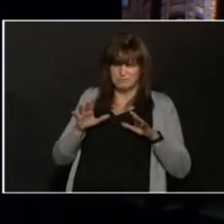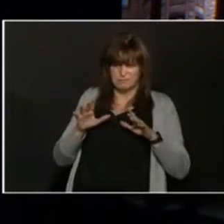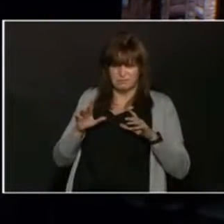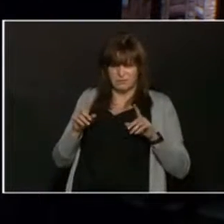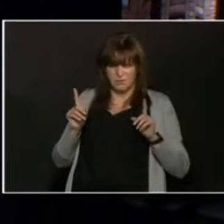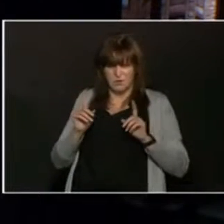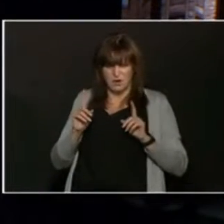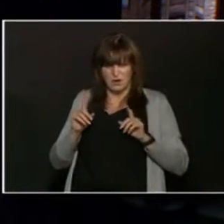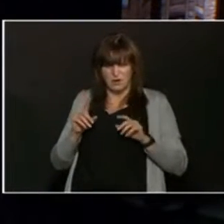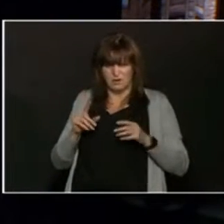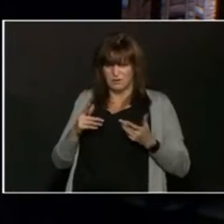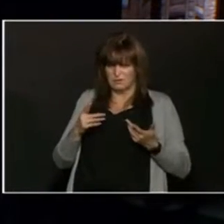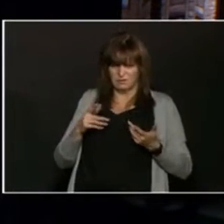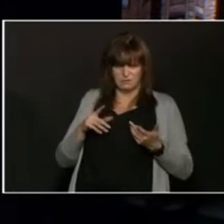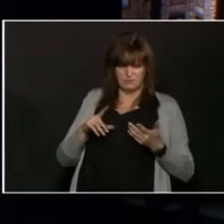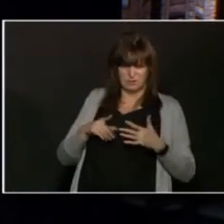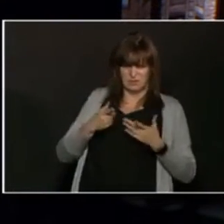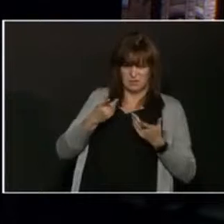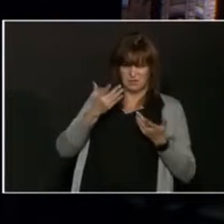Do you not have that evidence?